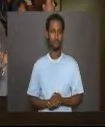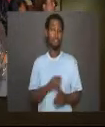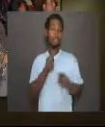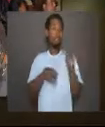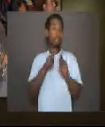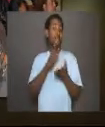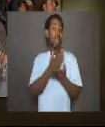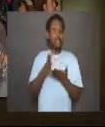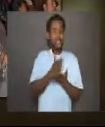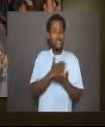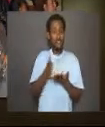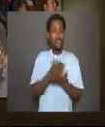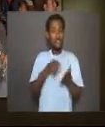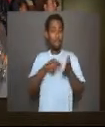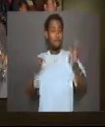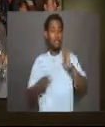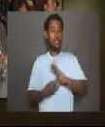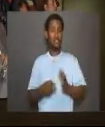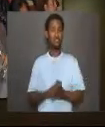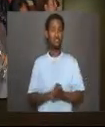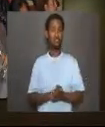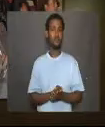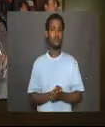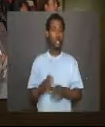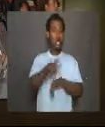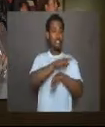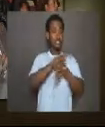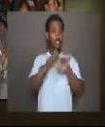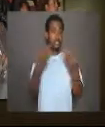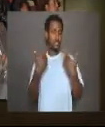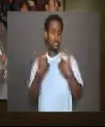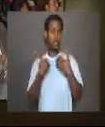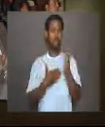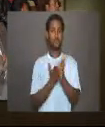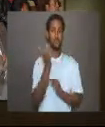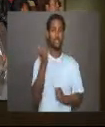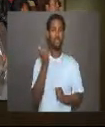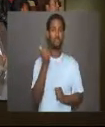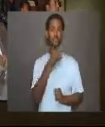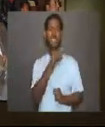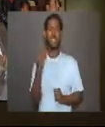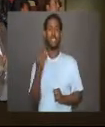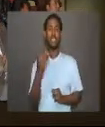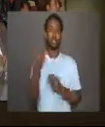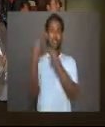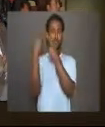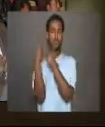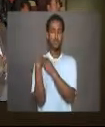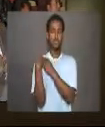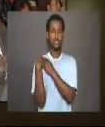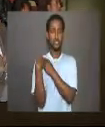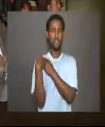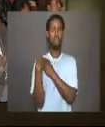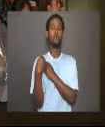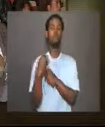Public participation means that the citizens have the right and responsibility